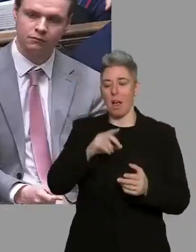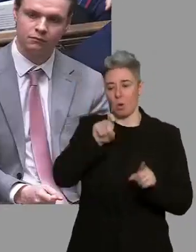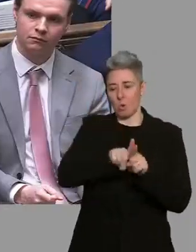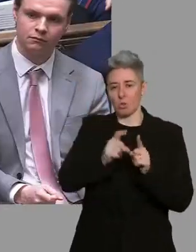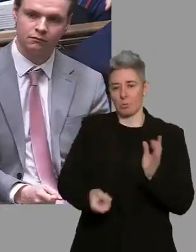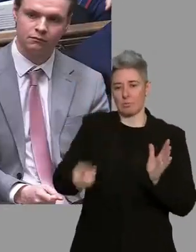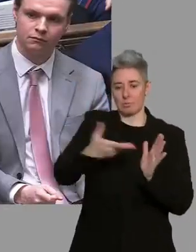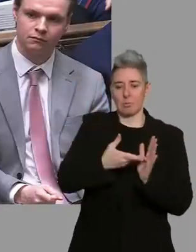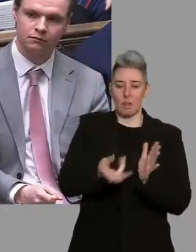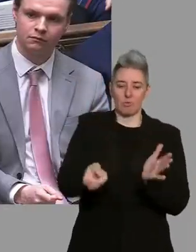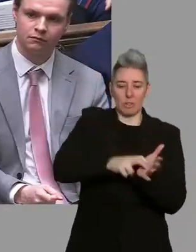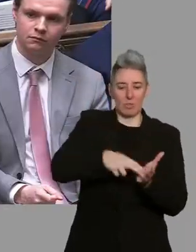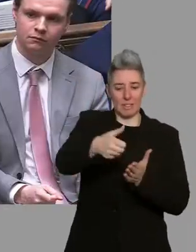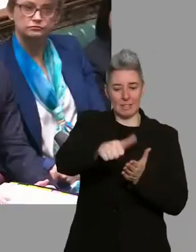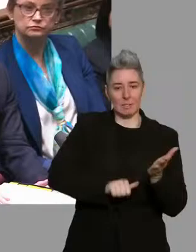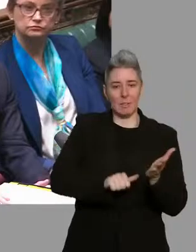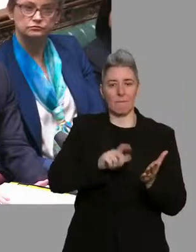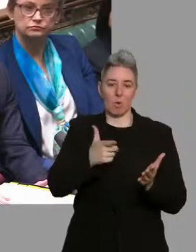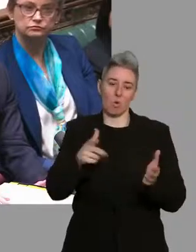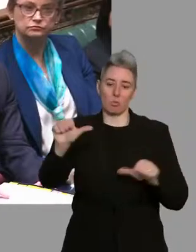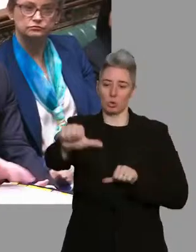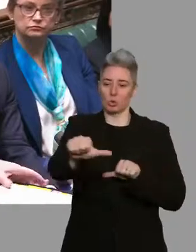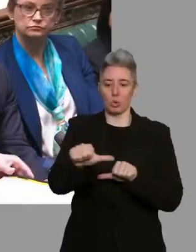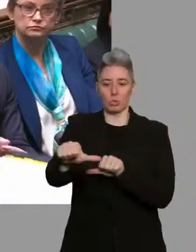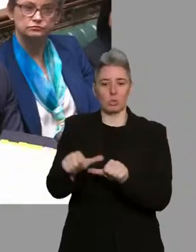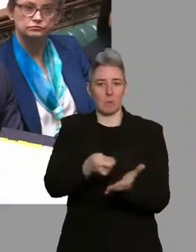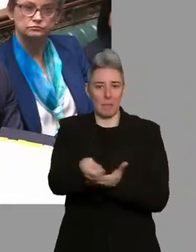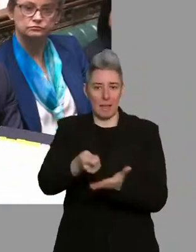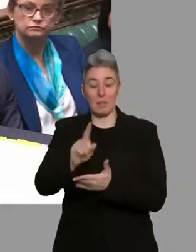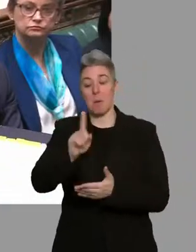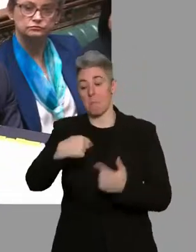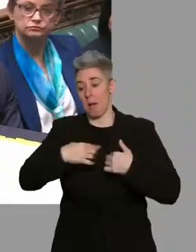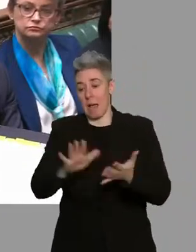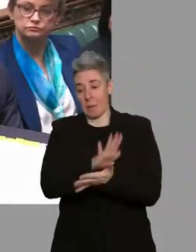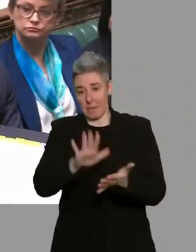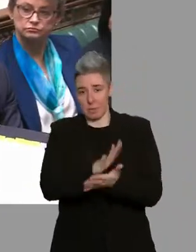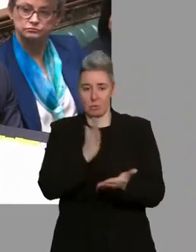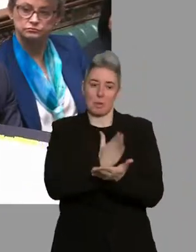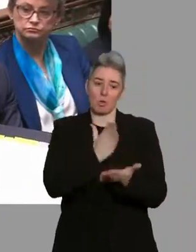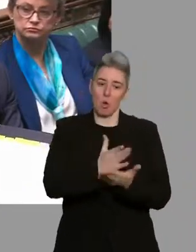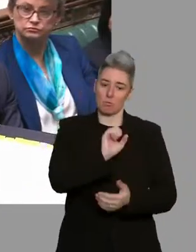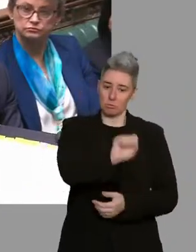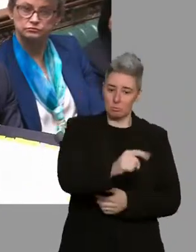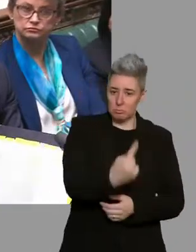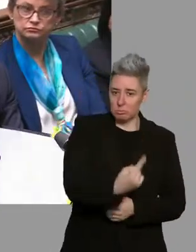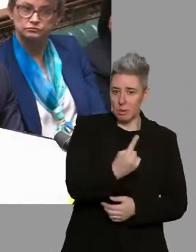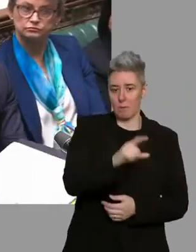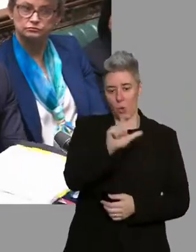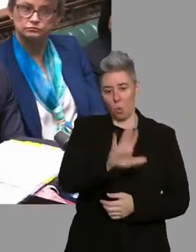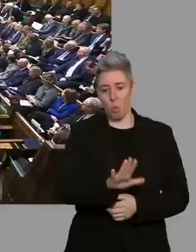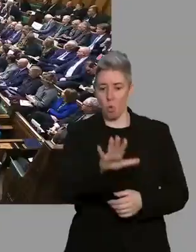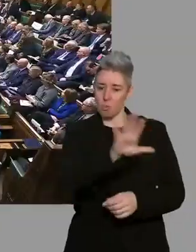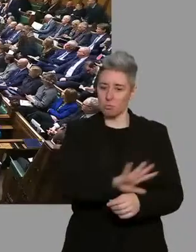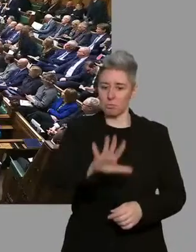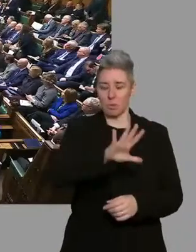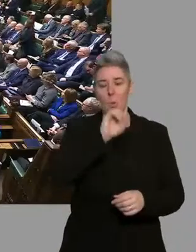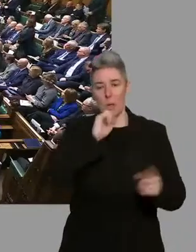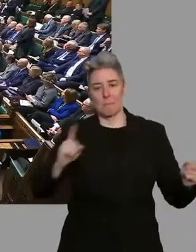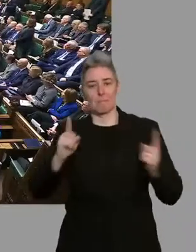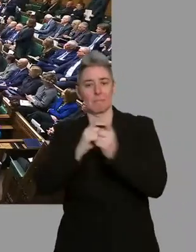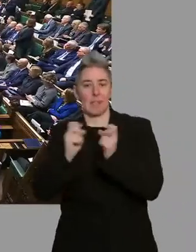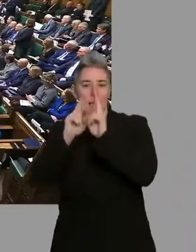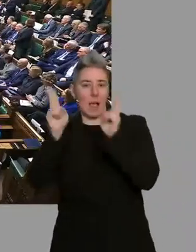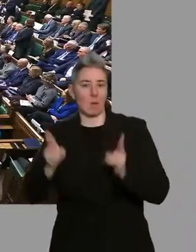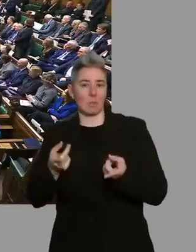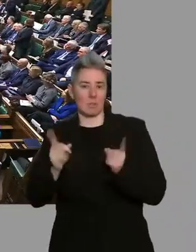that he and his Cornish colleagues do get the meeting they want with the Housing Minister to discuss that further. Joyce